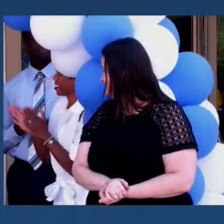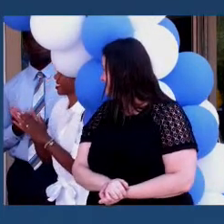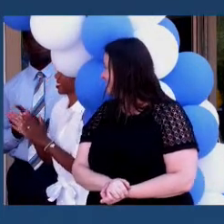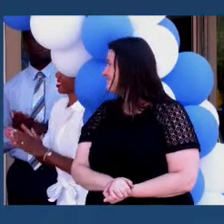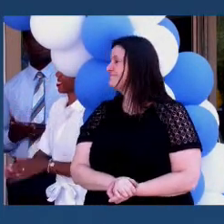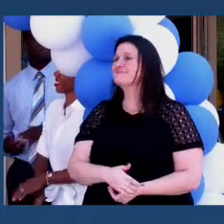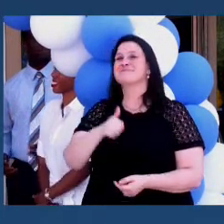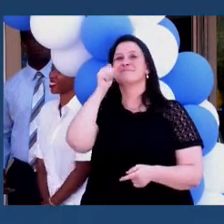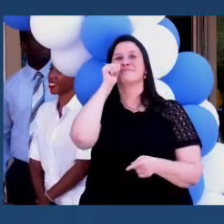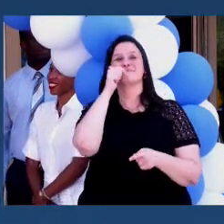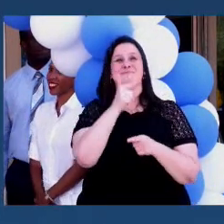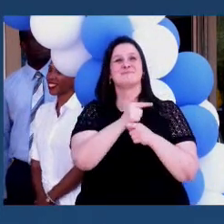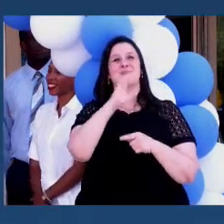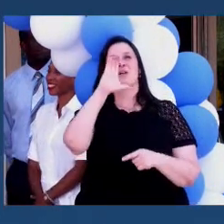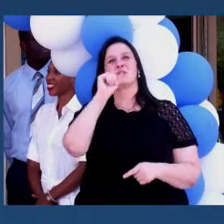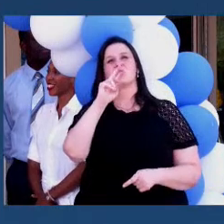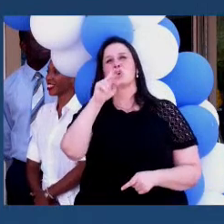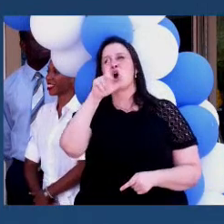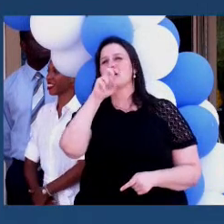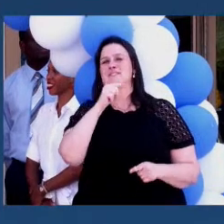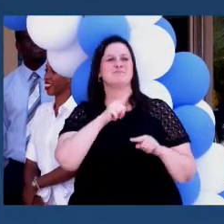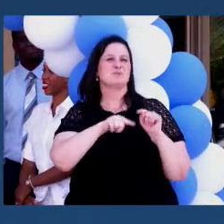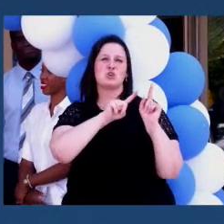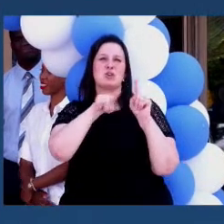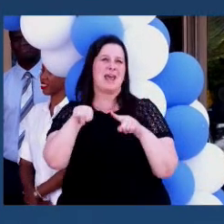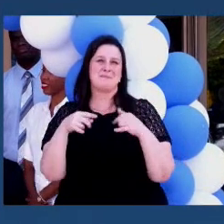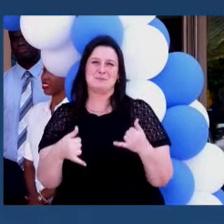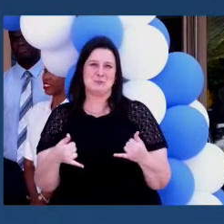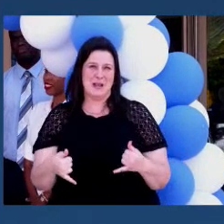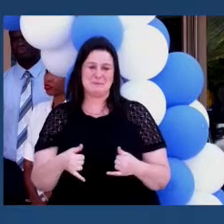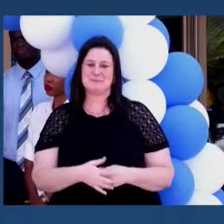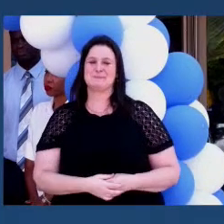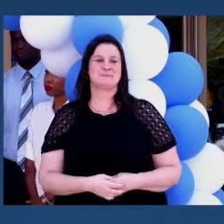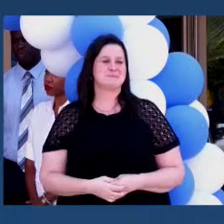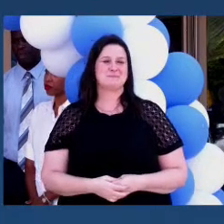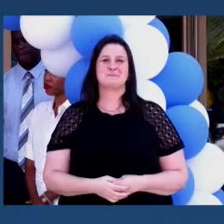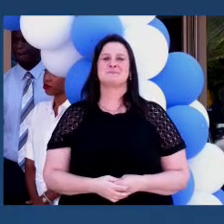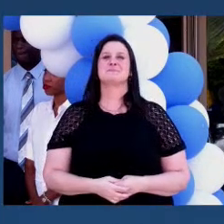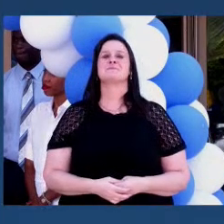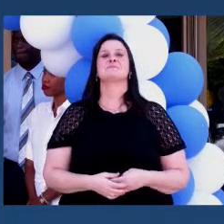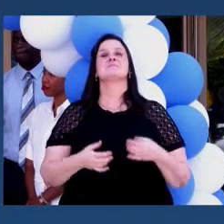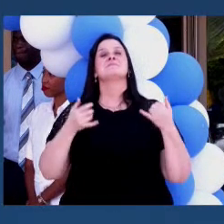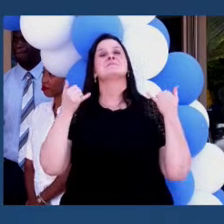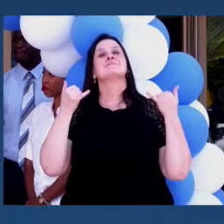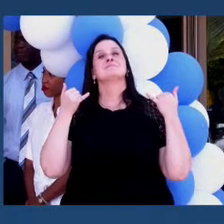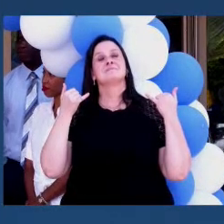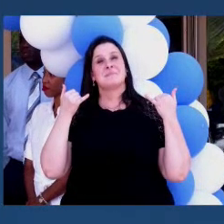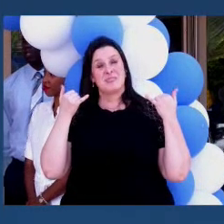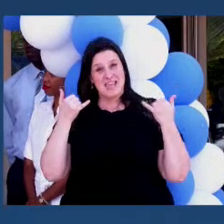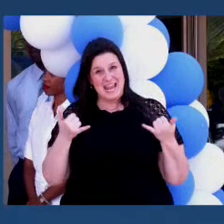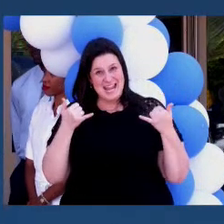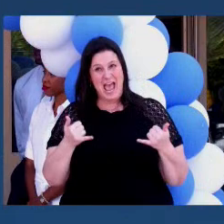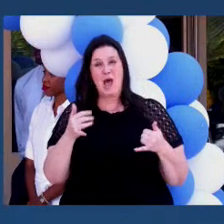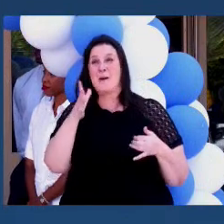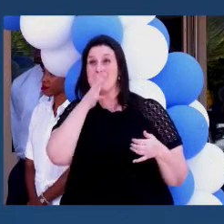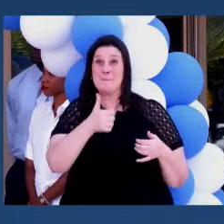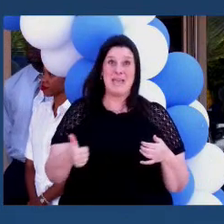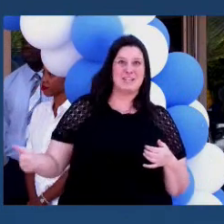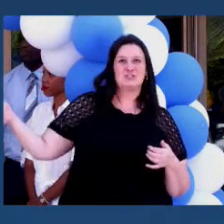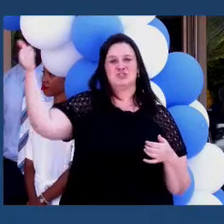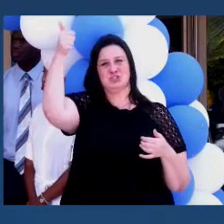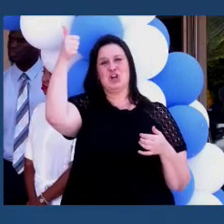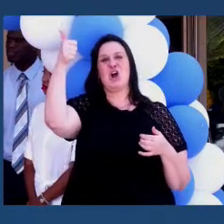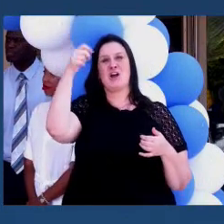His brother, Carlton, could not be here today. The now matriarch of the